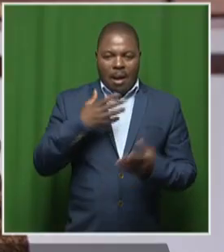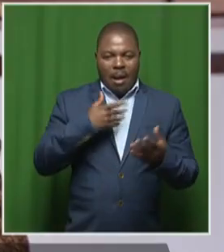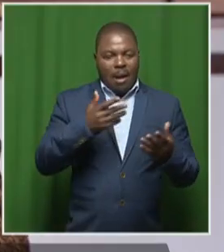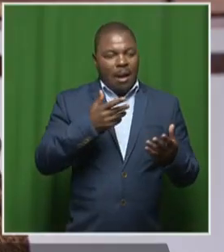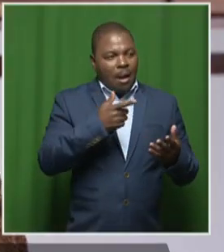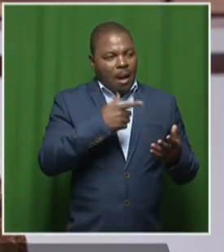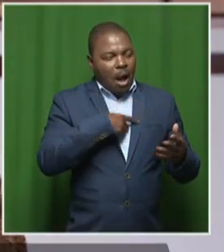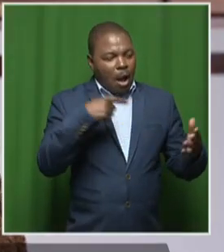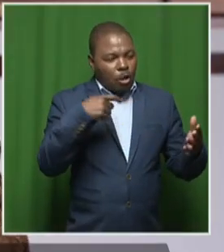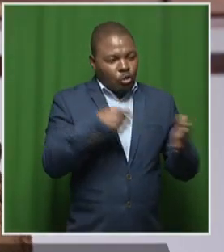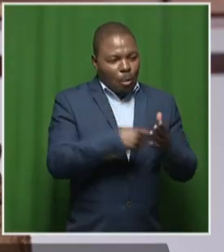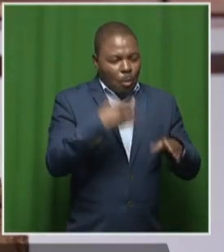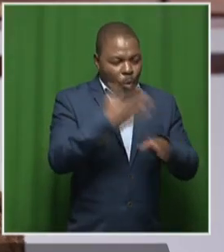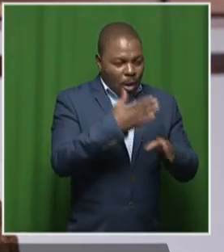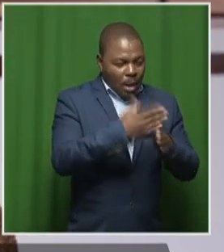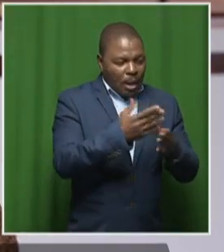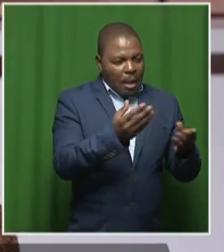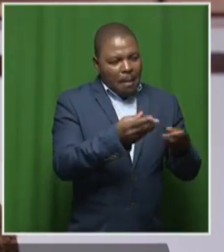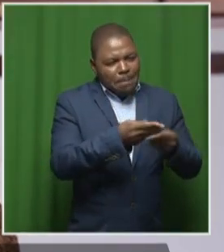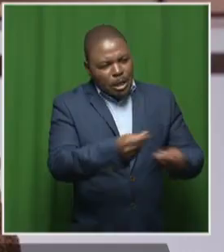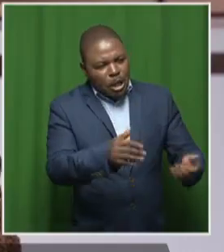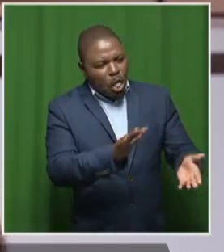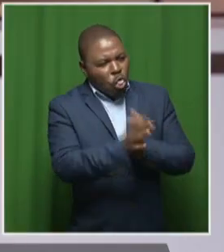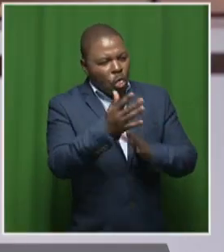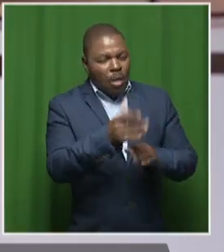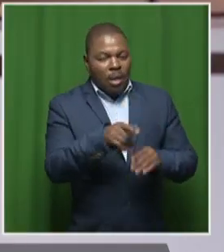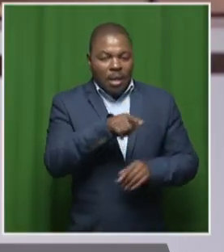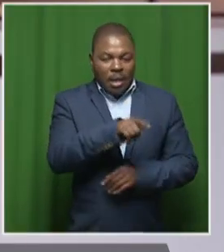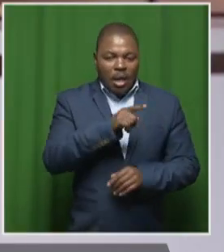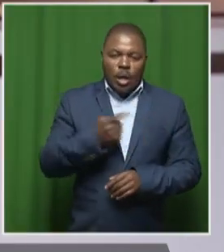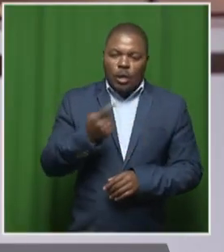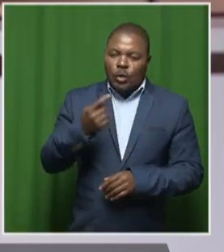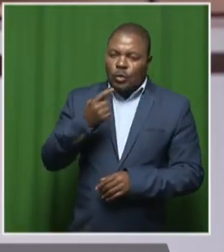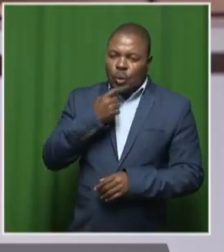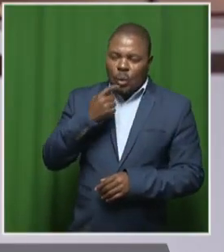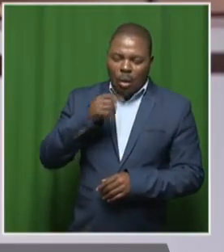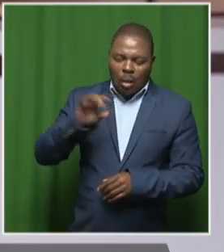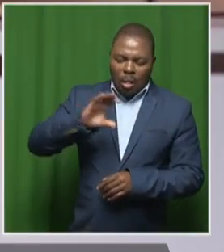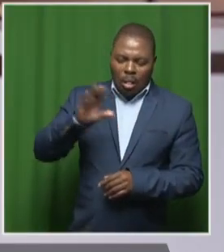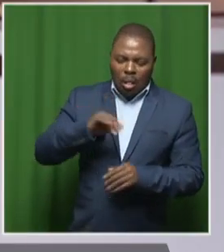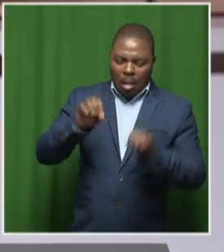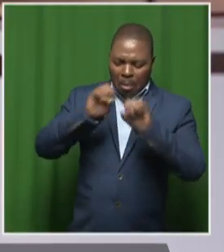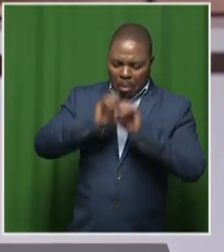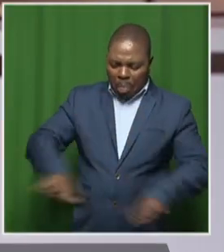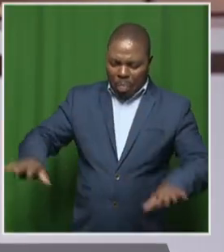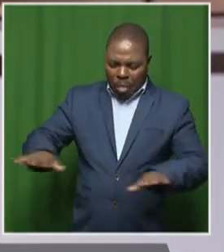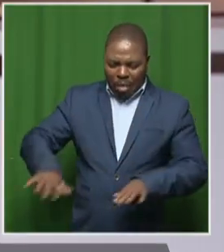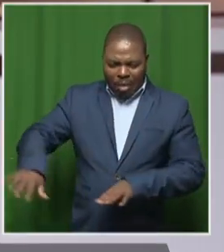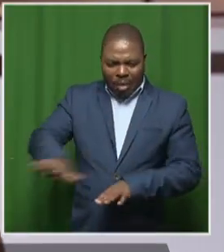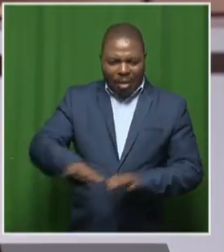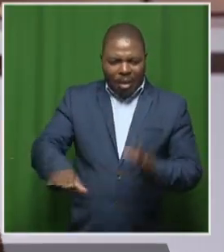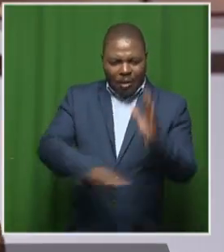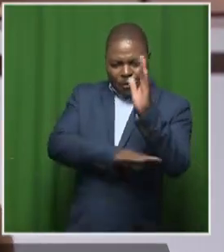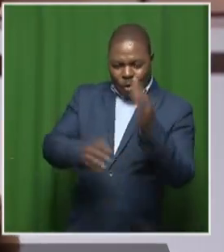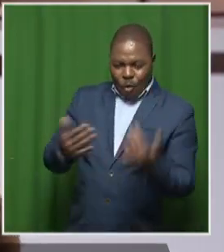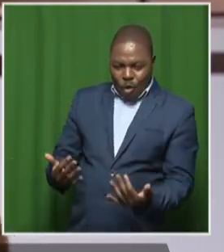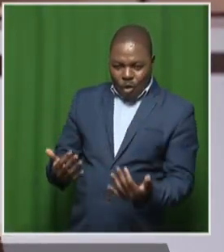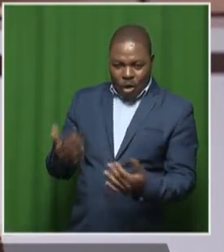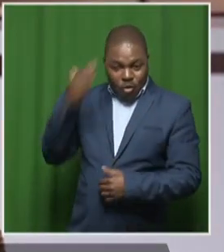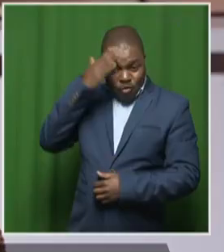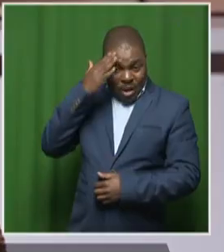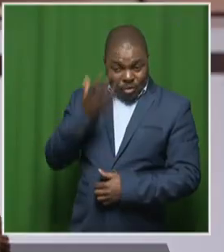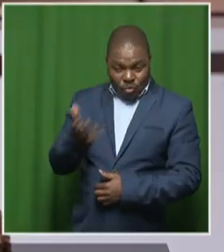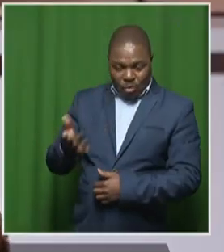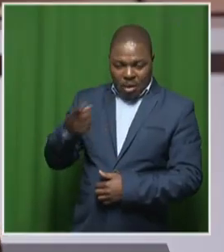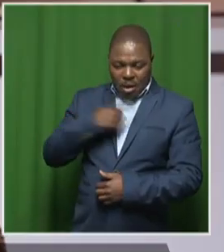damaged. So this other day, there was an incident where the salt was just spilled on a gray floor like this one. Yeah. So when I entered